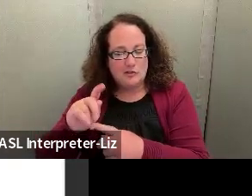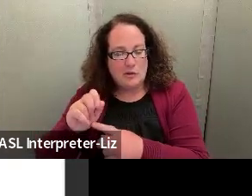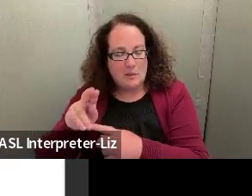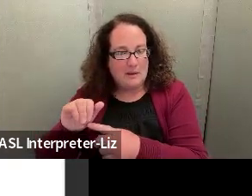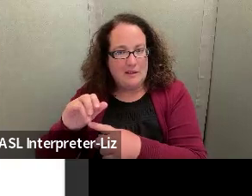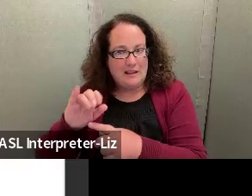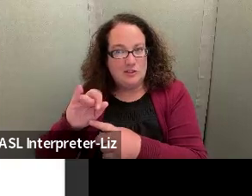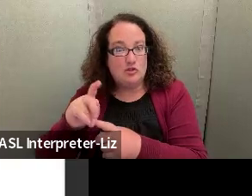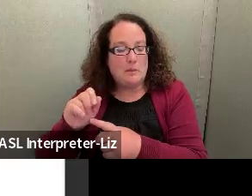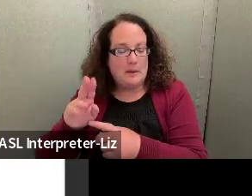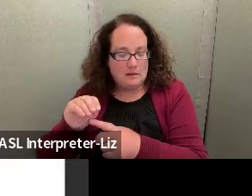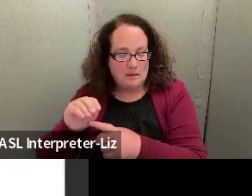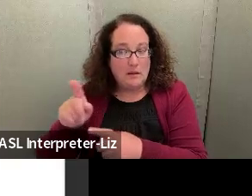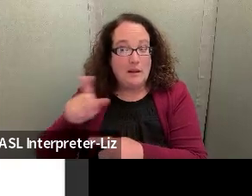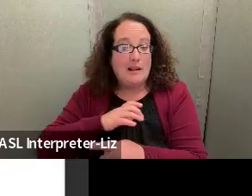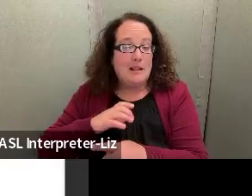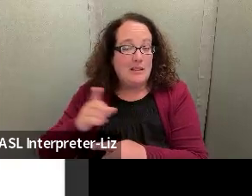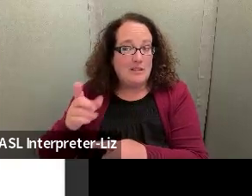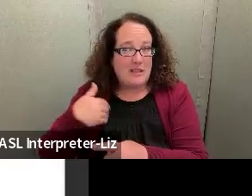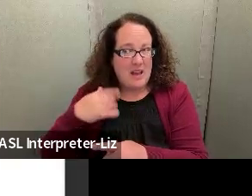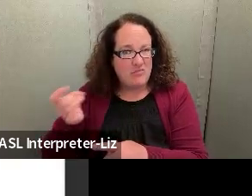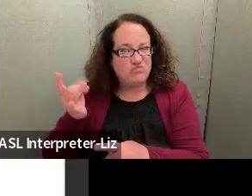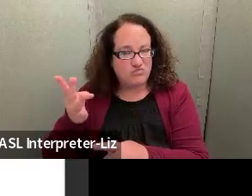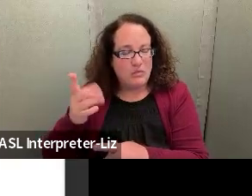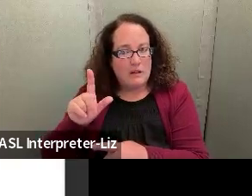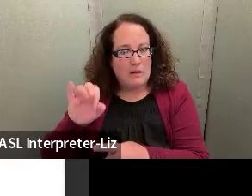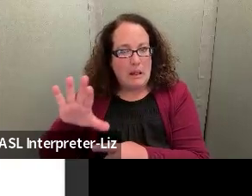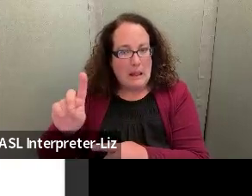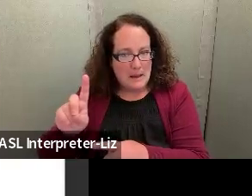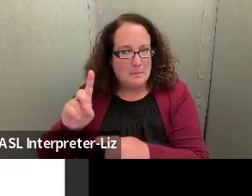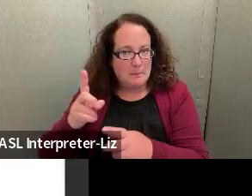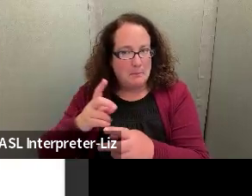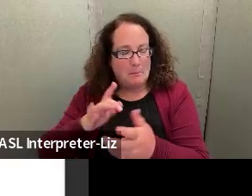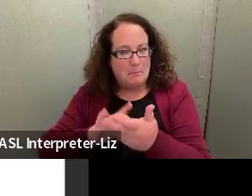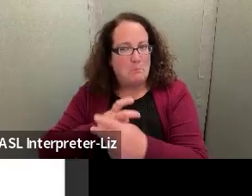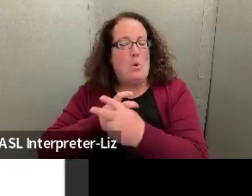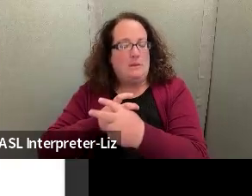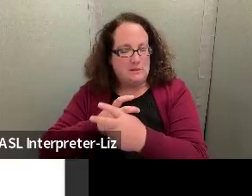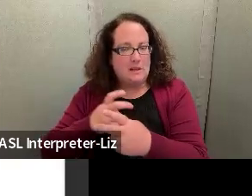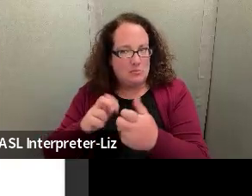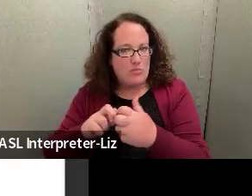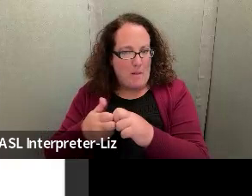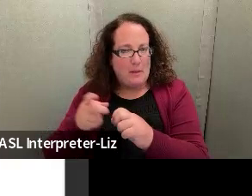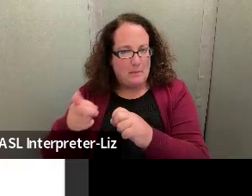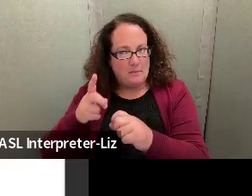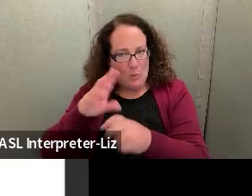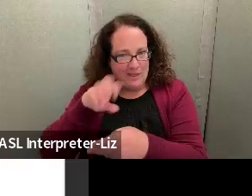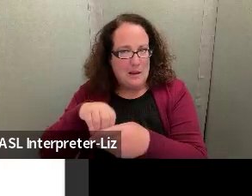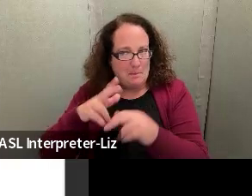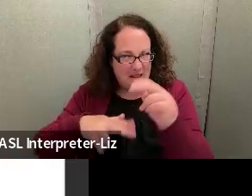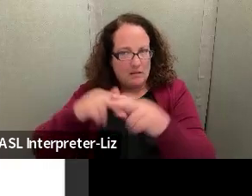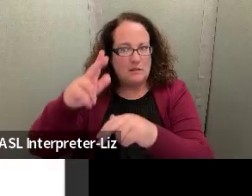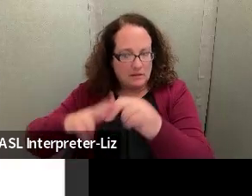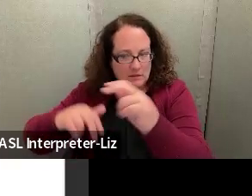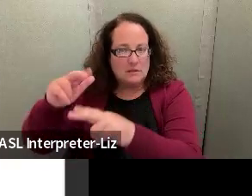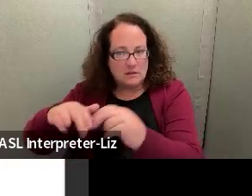in Cleveland, they have a horrible lead poisoning problem because of lead paint in the buildings. It's everyone, of course, knows